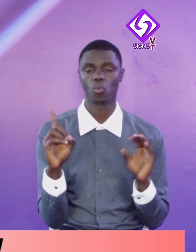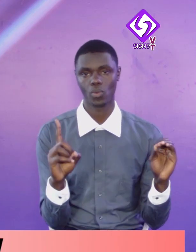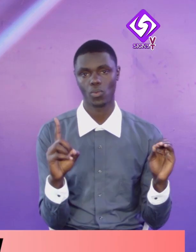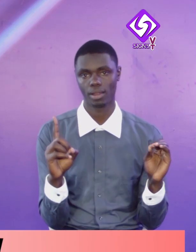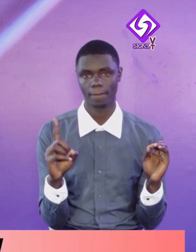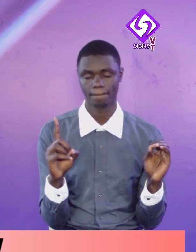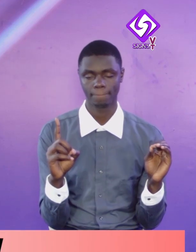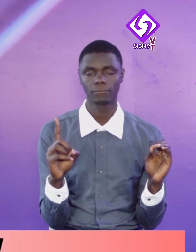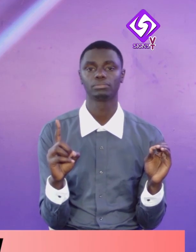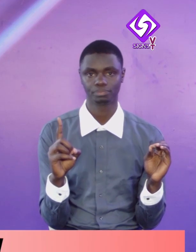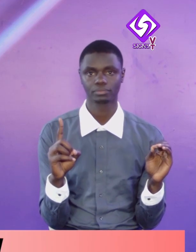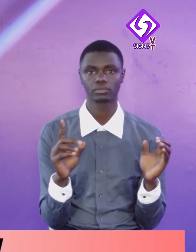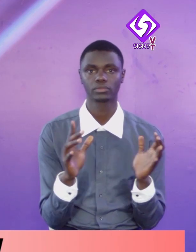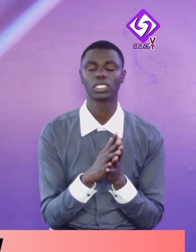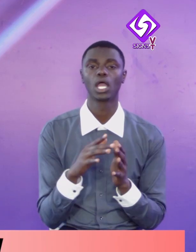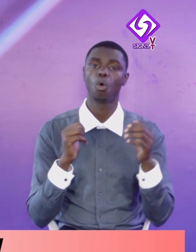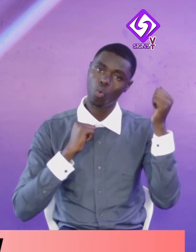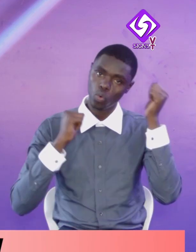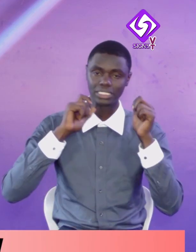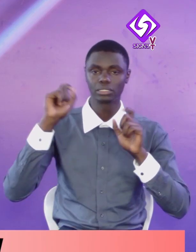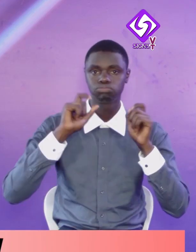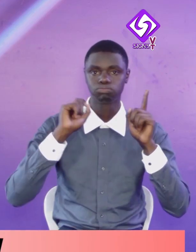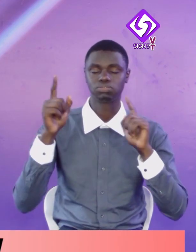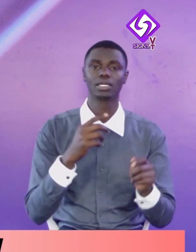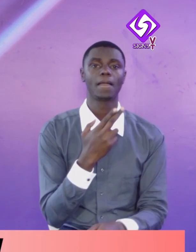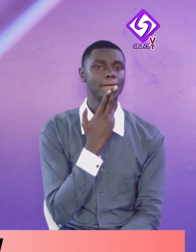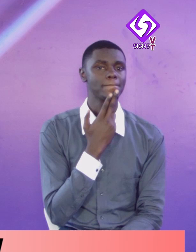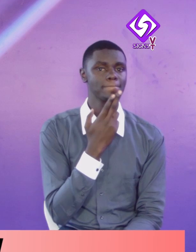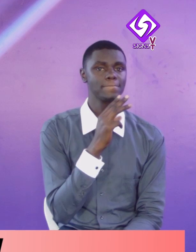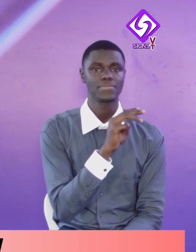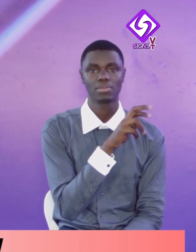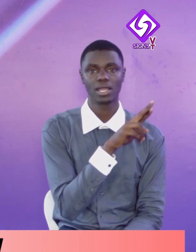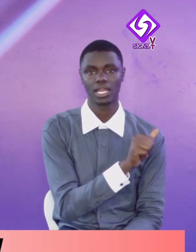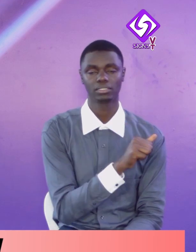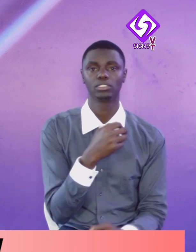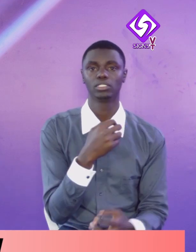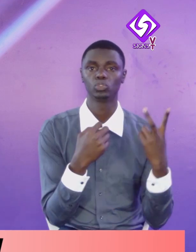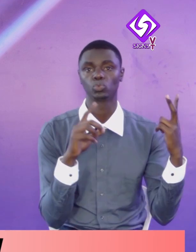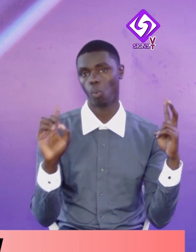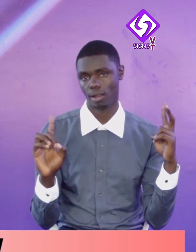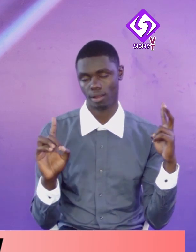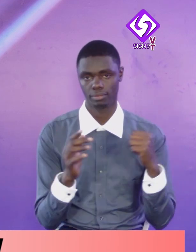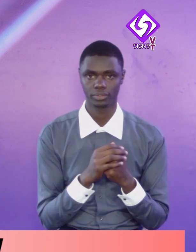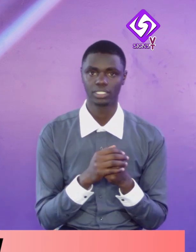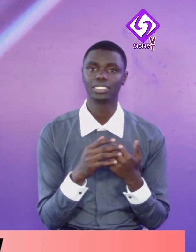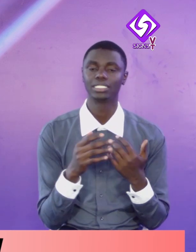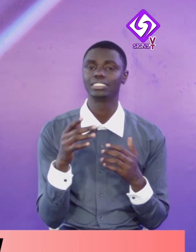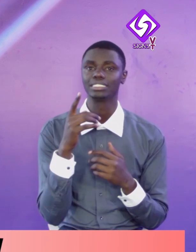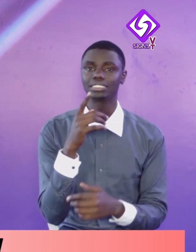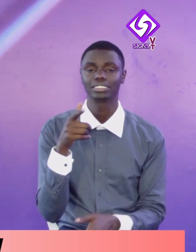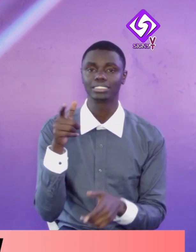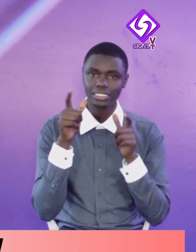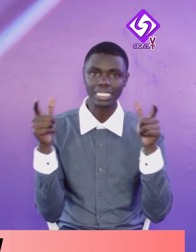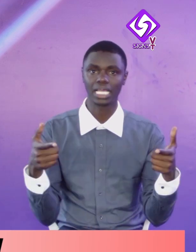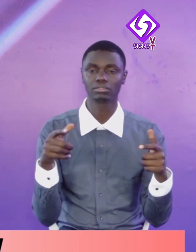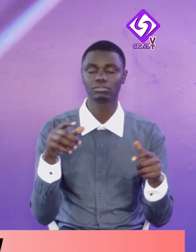against APS Bomet. Ulinzi Stars versus Mara Sugar won 2-1 against Ulinzi Stars. Then Tusker versus Shabana, it